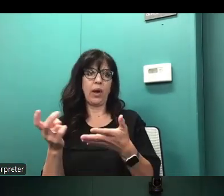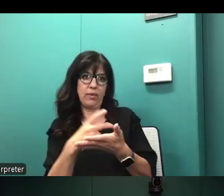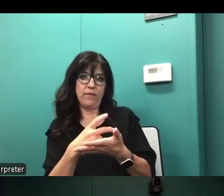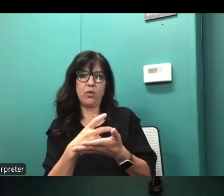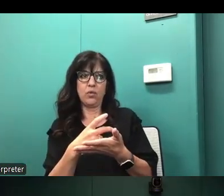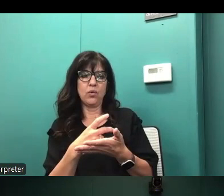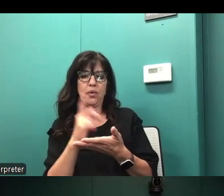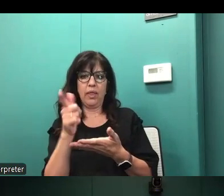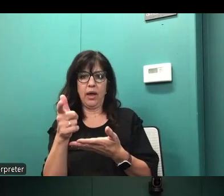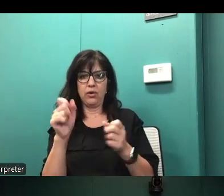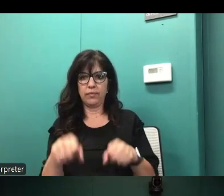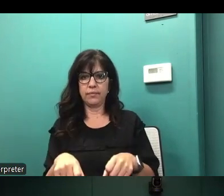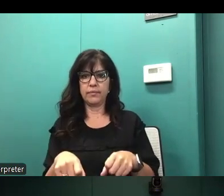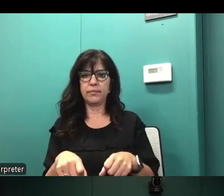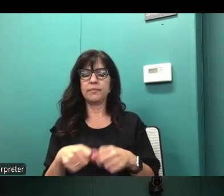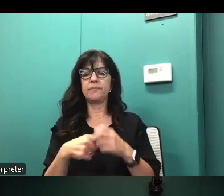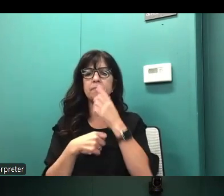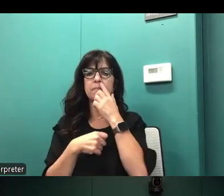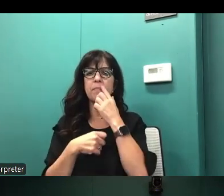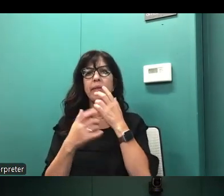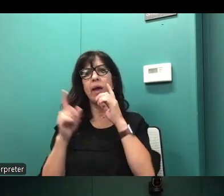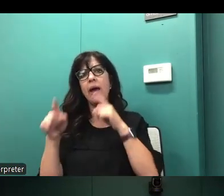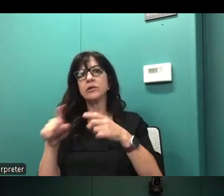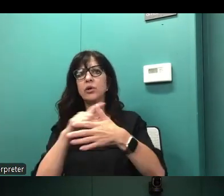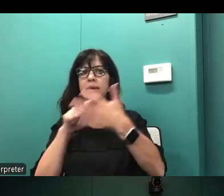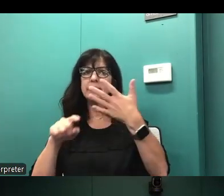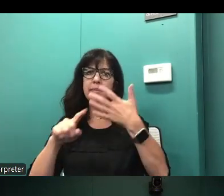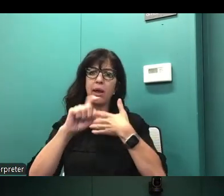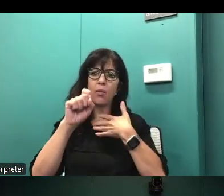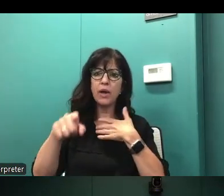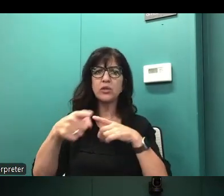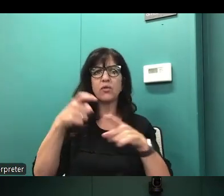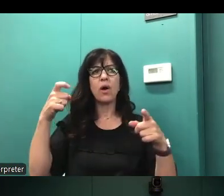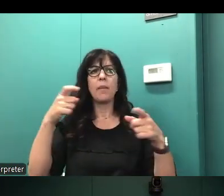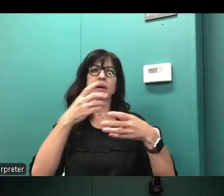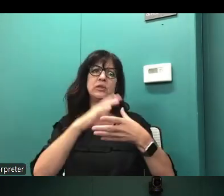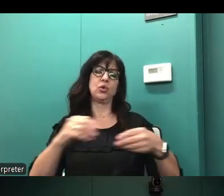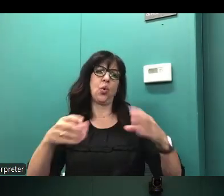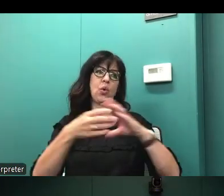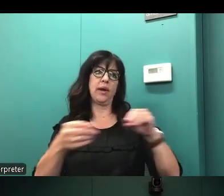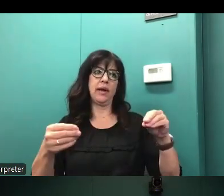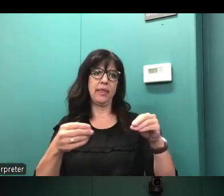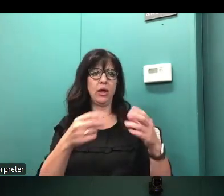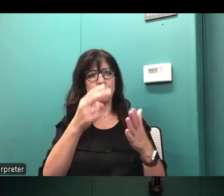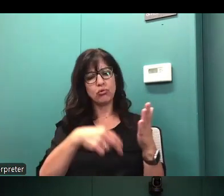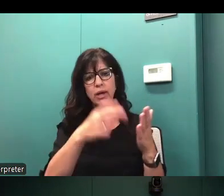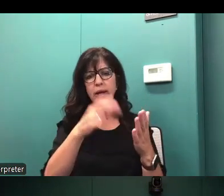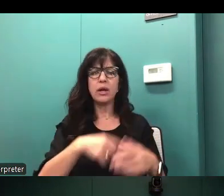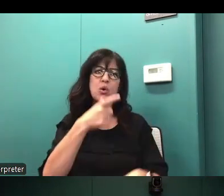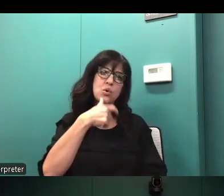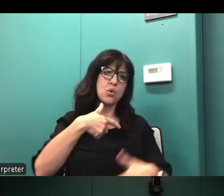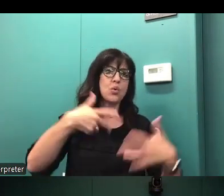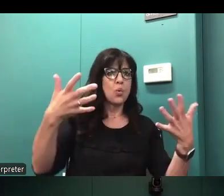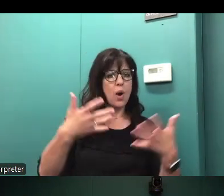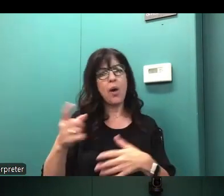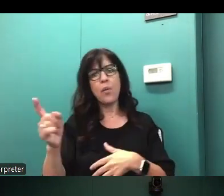review. And then, okay, they're supposed to answer this many questions from the story that you read to them, just who, what, where